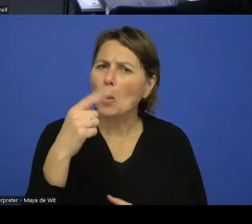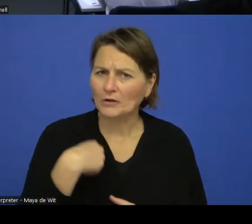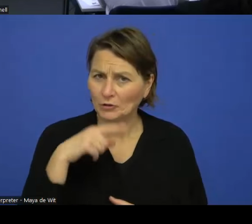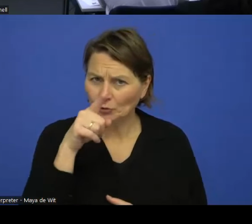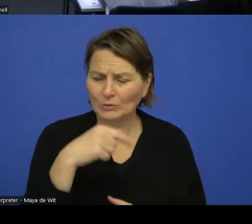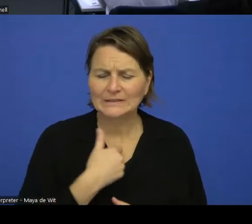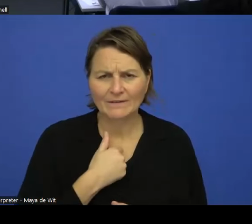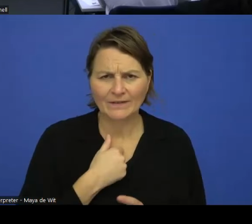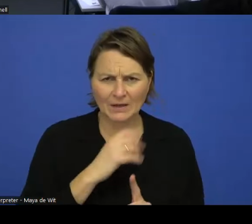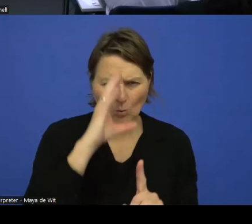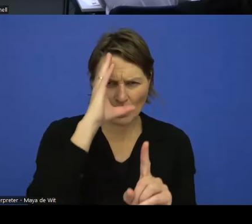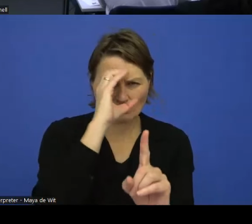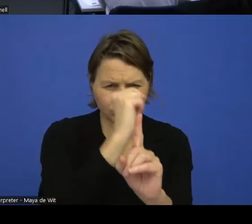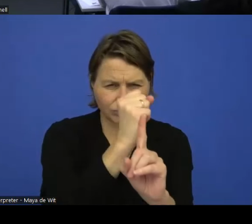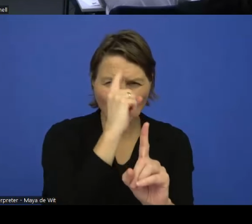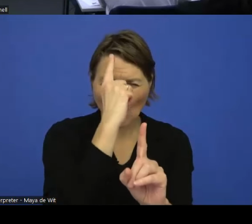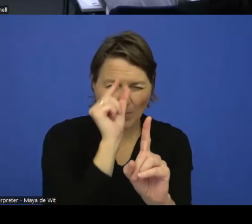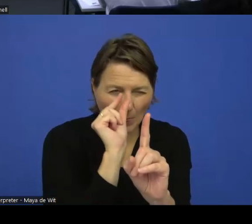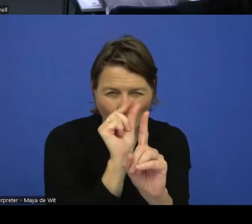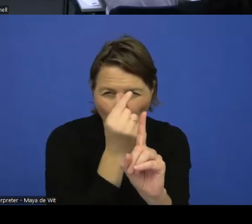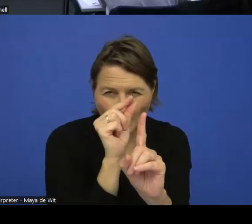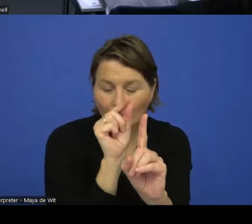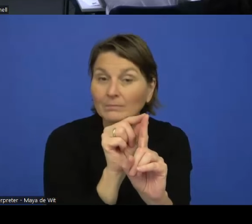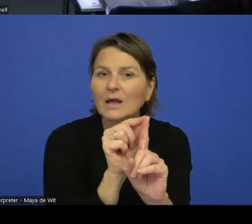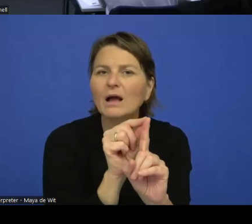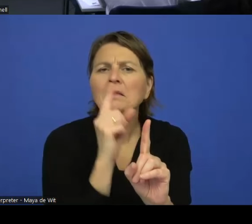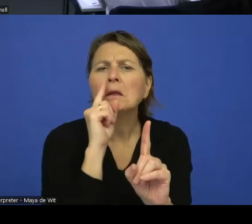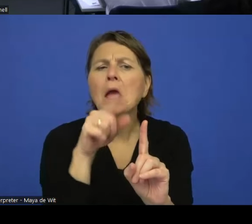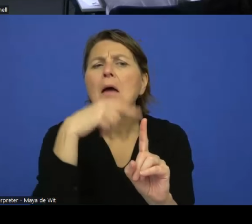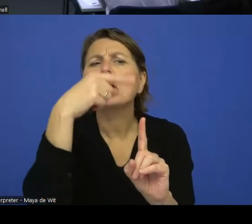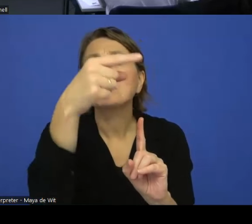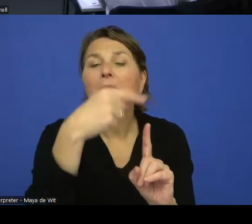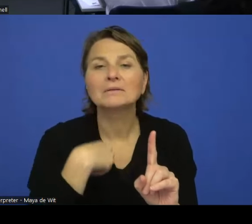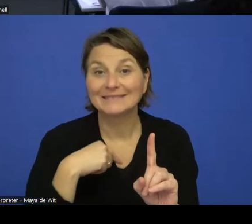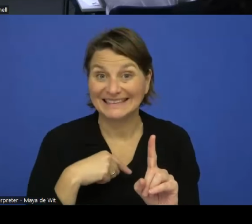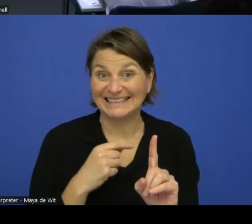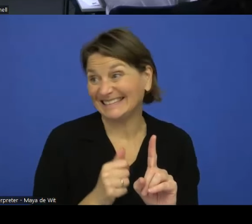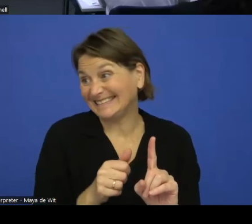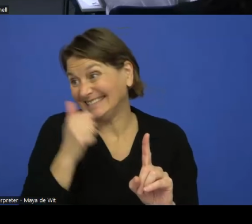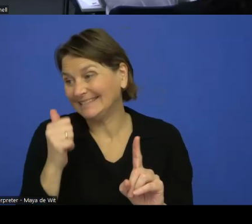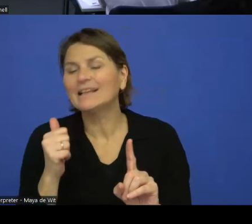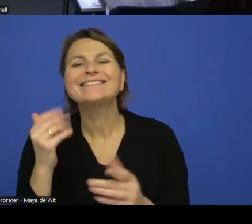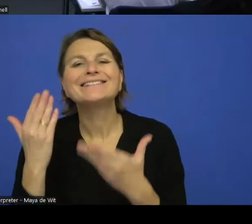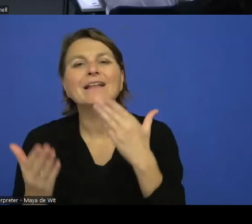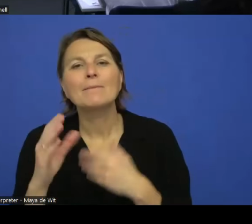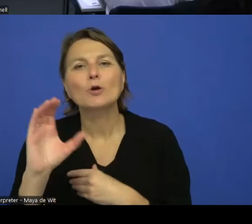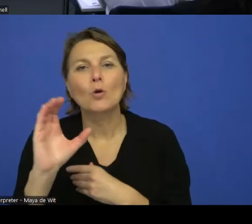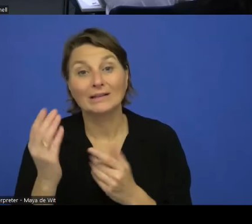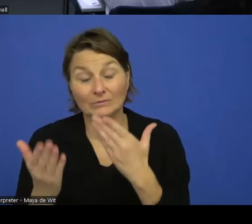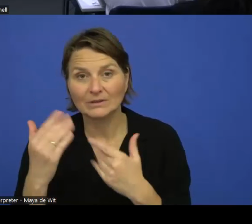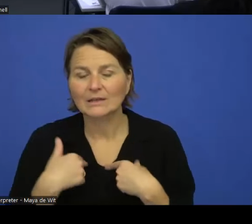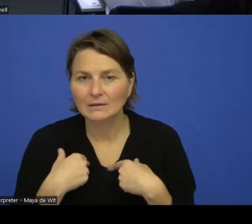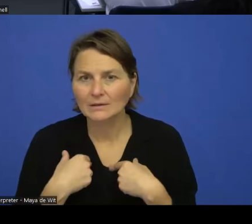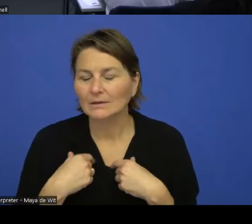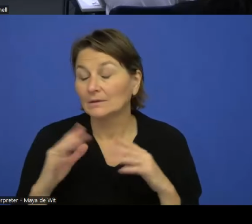thinking about the wider implications, which actually makes the Collingridge dilemma worse. So my hope is that